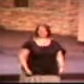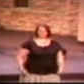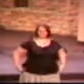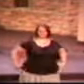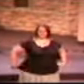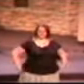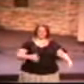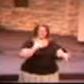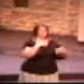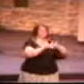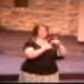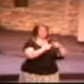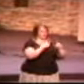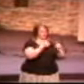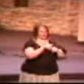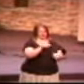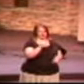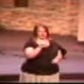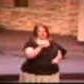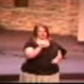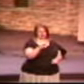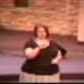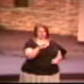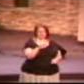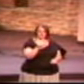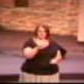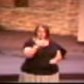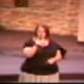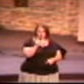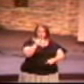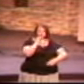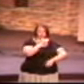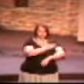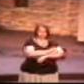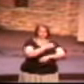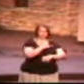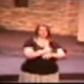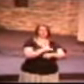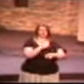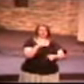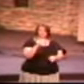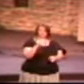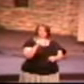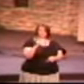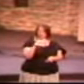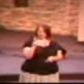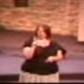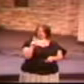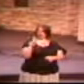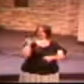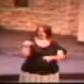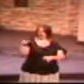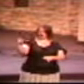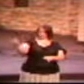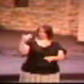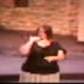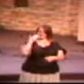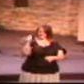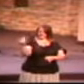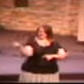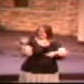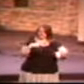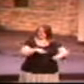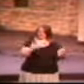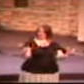I've got some friends from Laos here, Mark and Debbie Hooper's daughter. where are the bones? I can't, yeah. Thank you all for